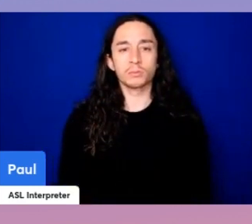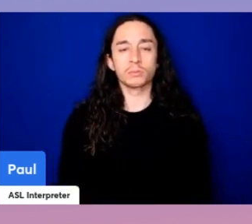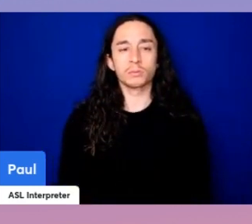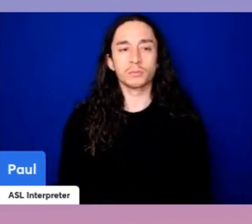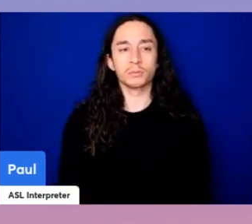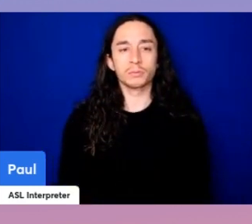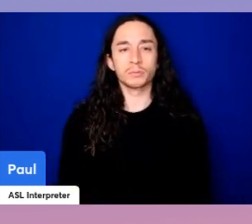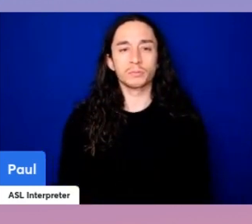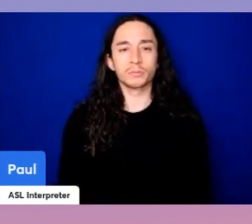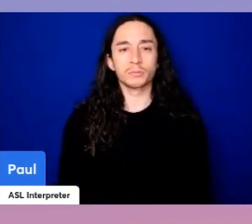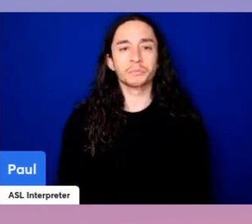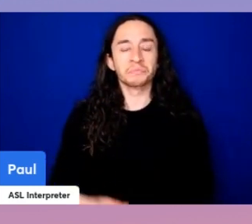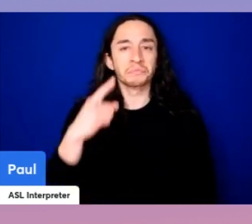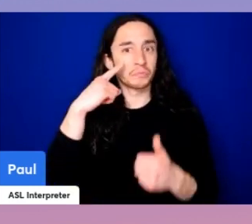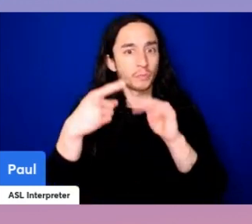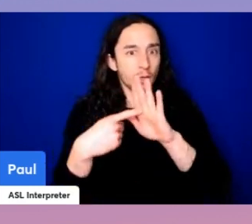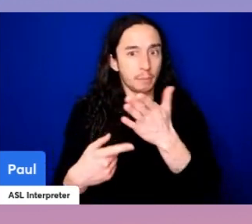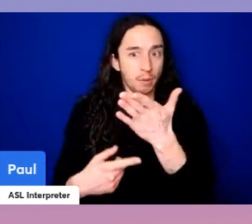Yeah, for example, in here,